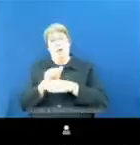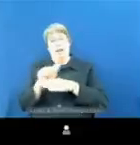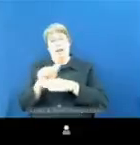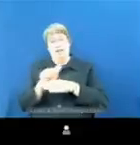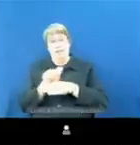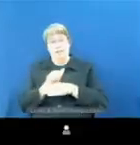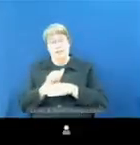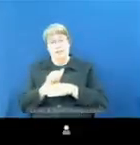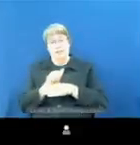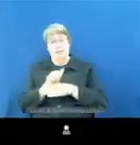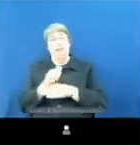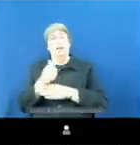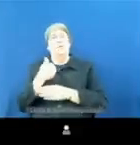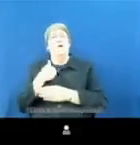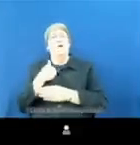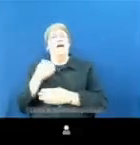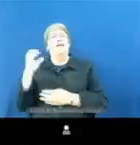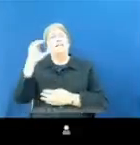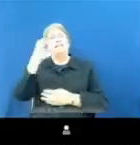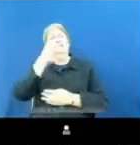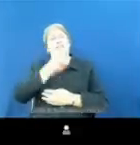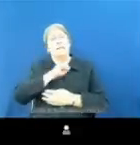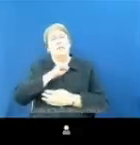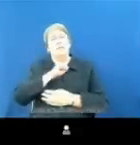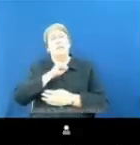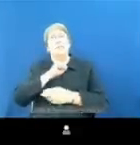there are assumptions or core values